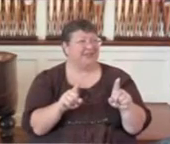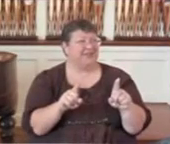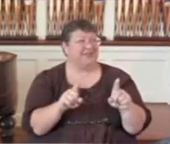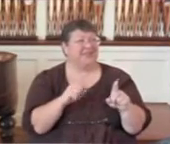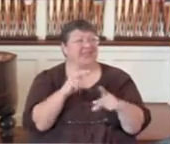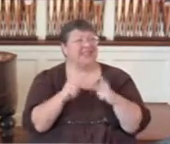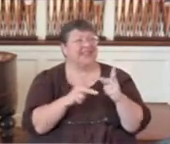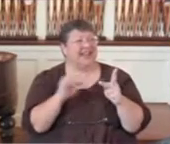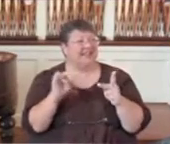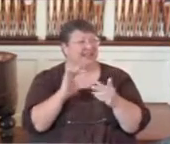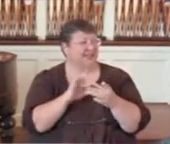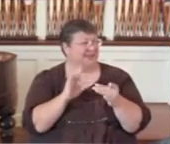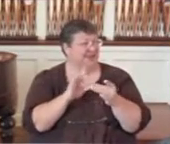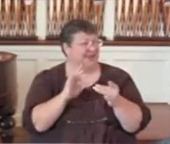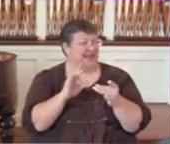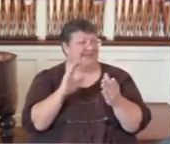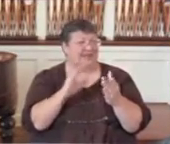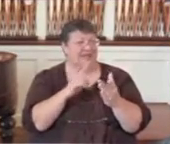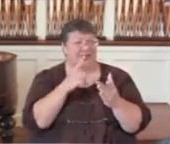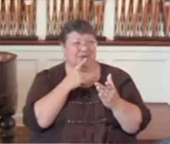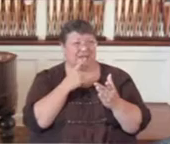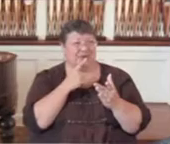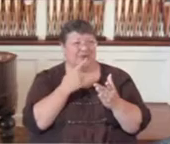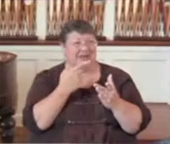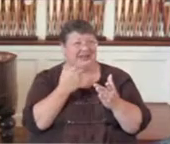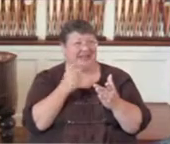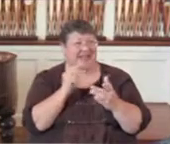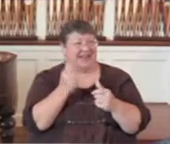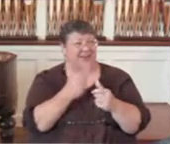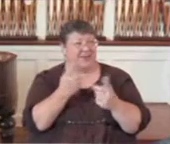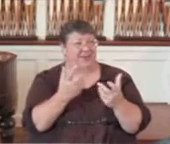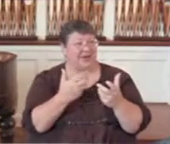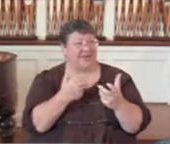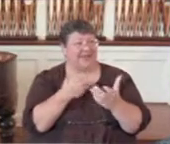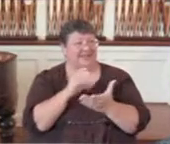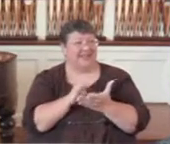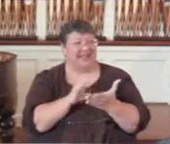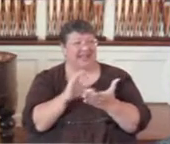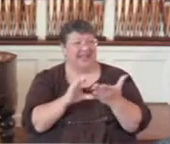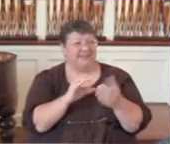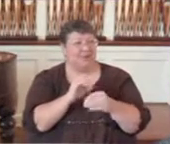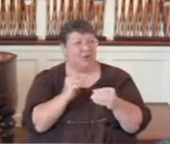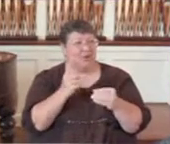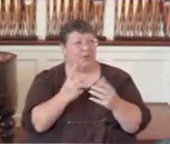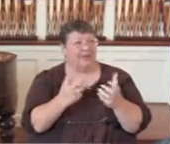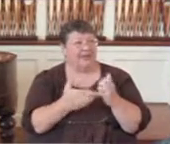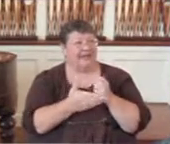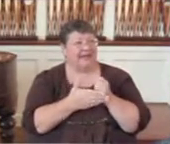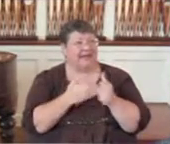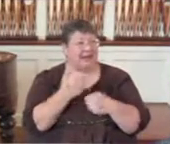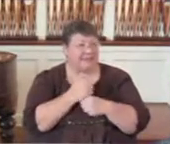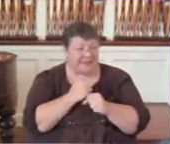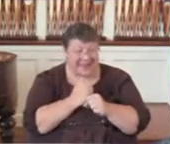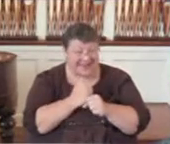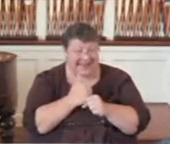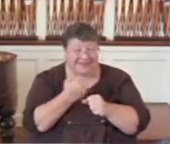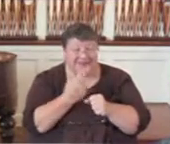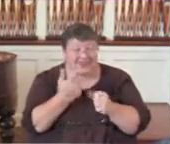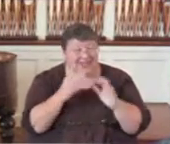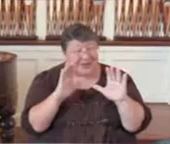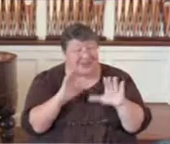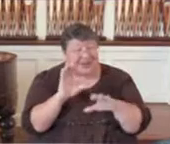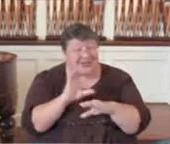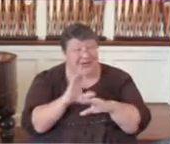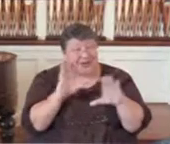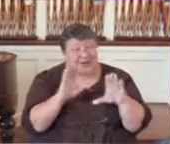It's kind of like the story of the little red hen. Everybody wants to have a cake, but nobody wants to help bake the cake. Everybody wants the wonderful